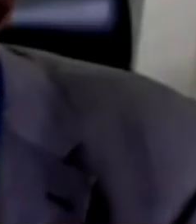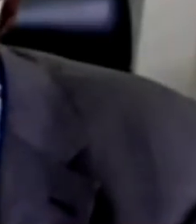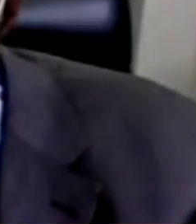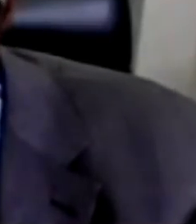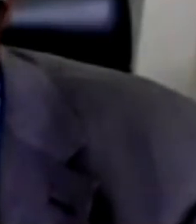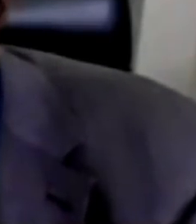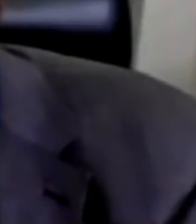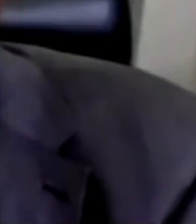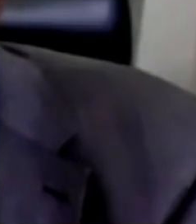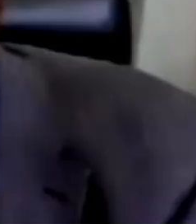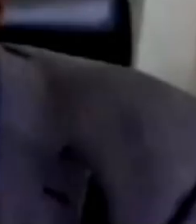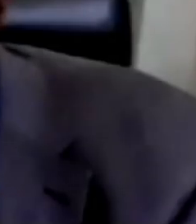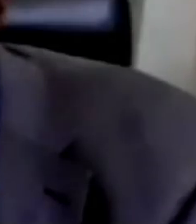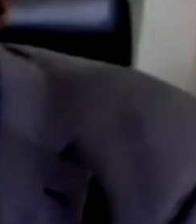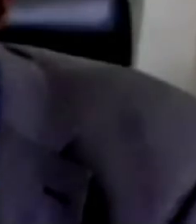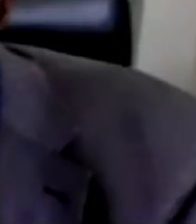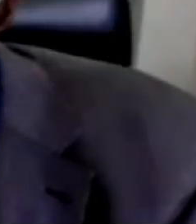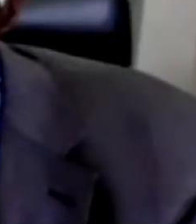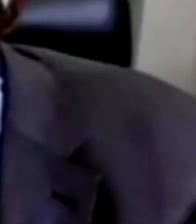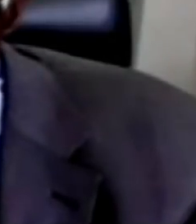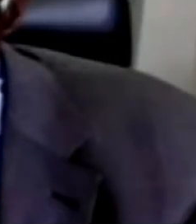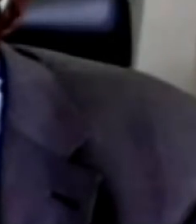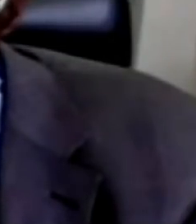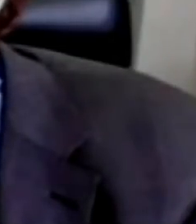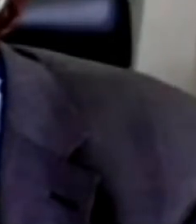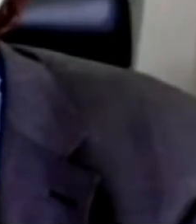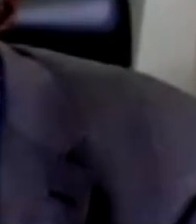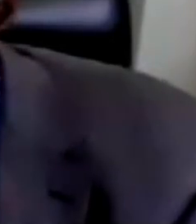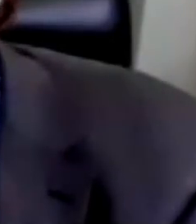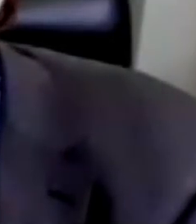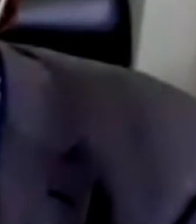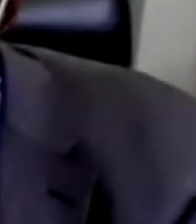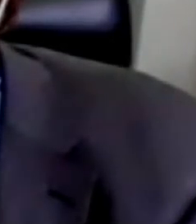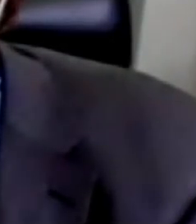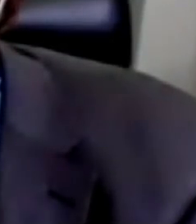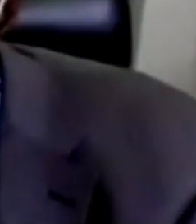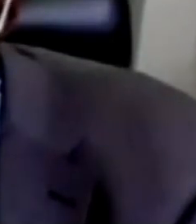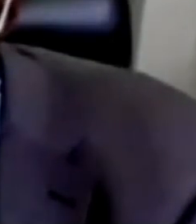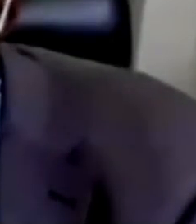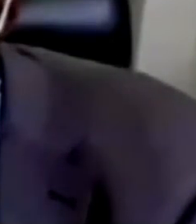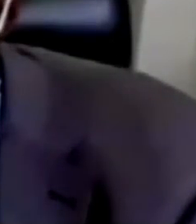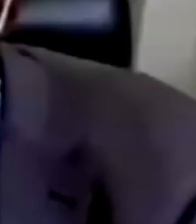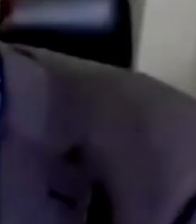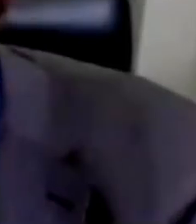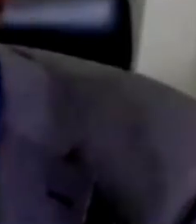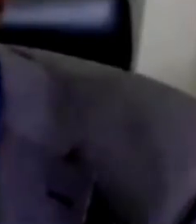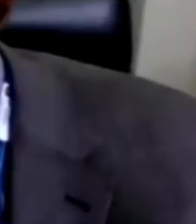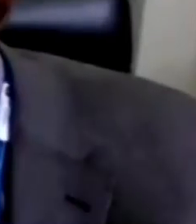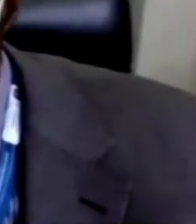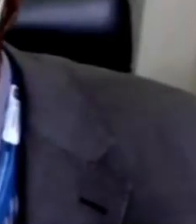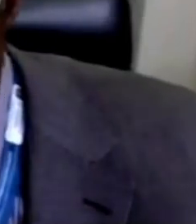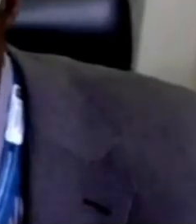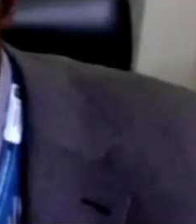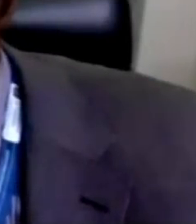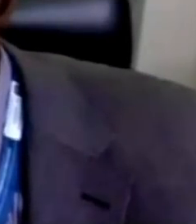those places. So currently, the country is divided. The country has